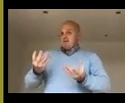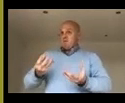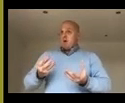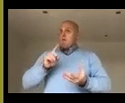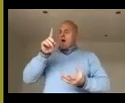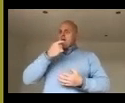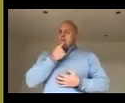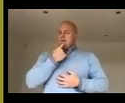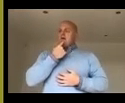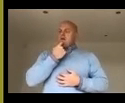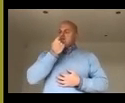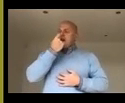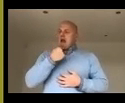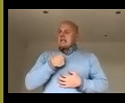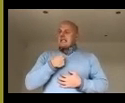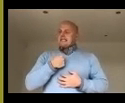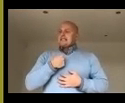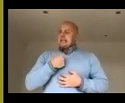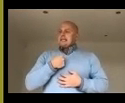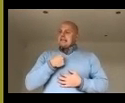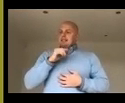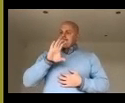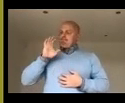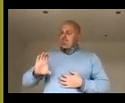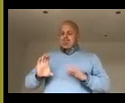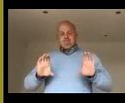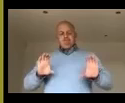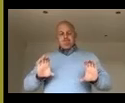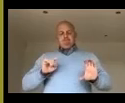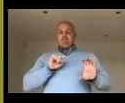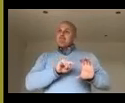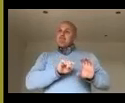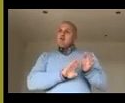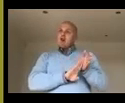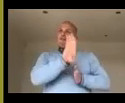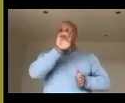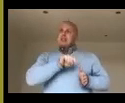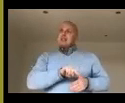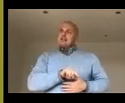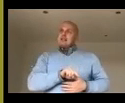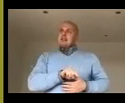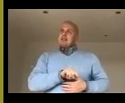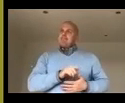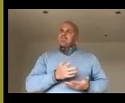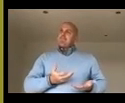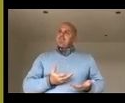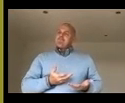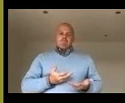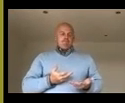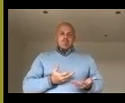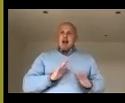I think we're now ready for sort of the second stage. So it's recovering, getting things back up and